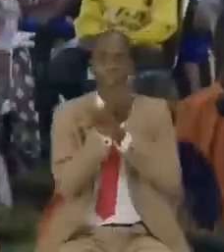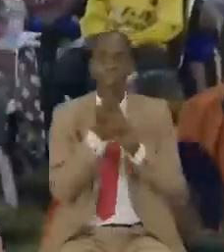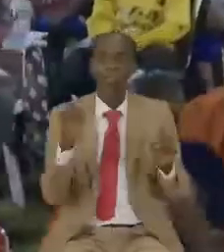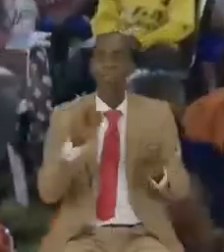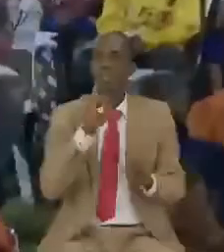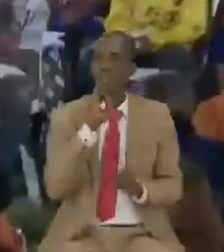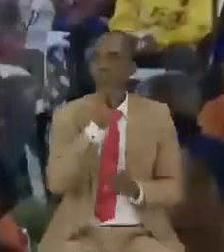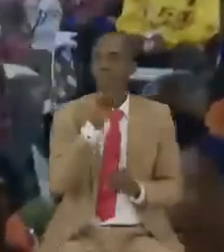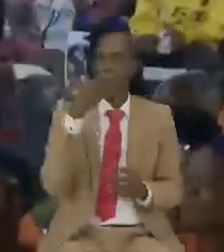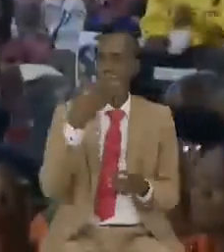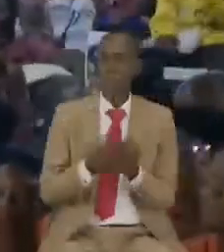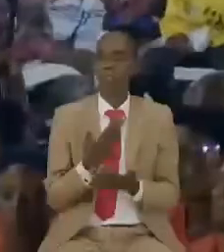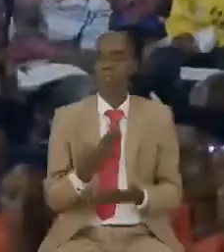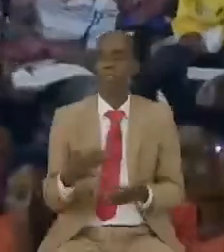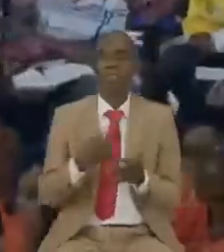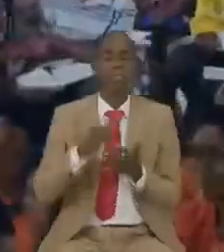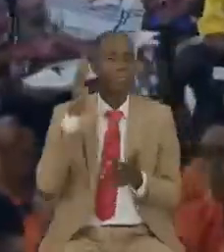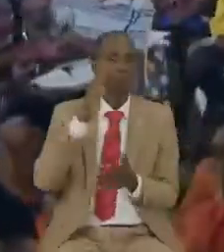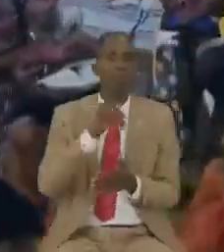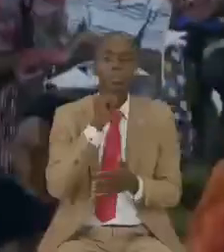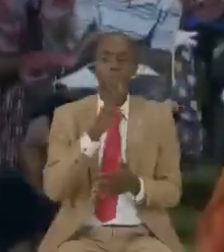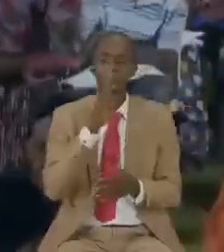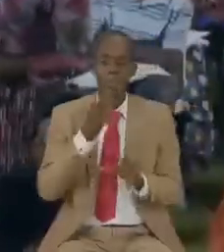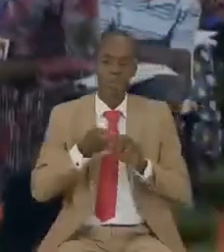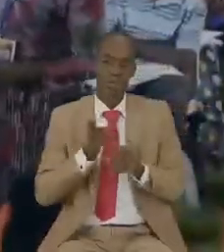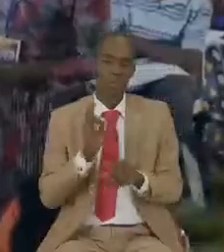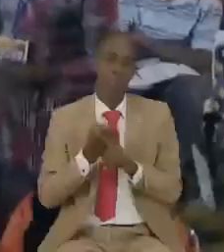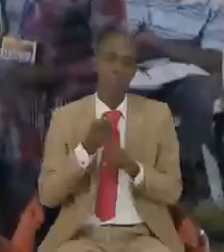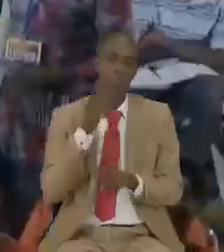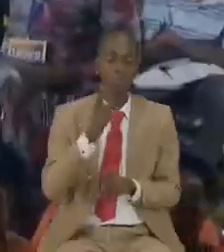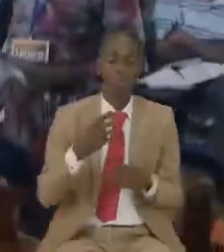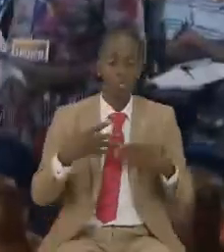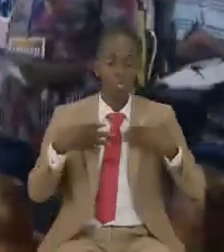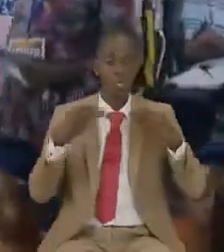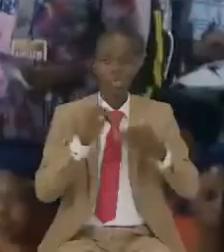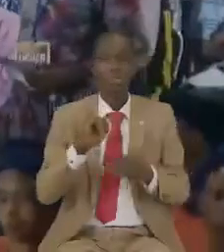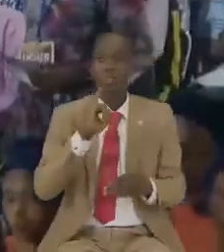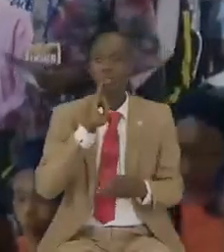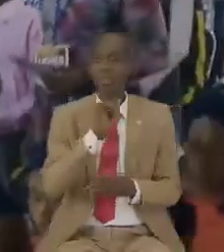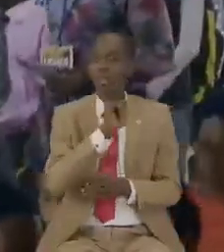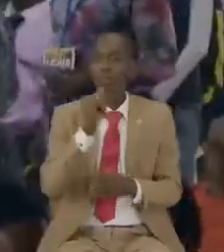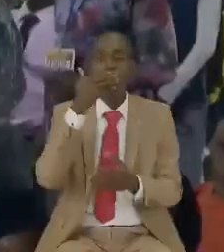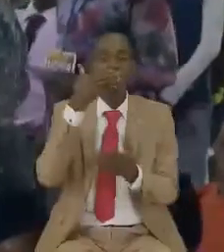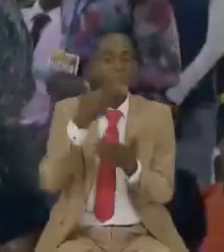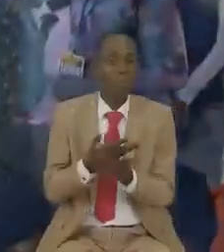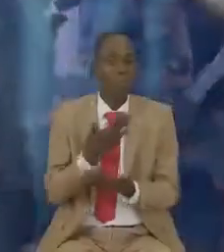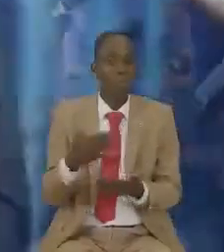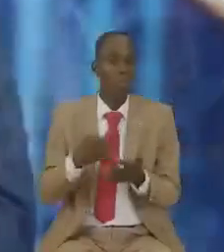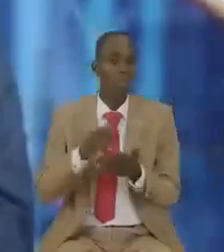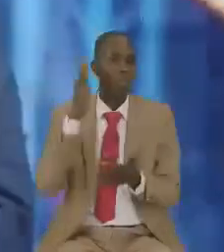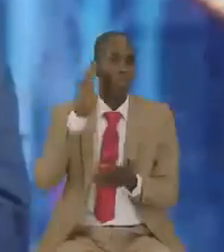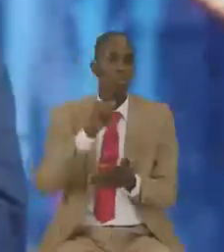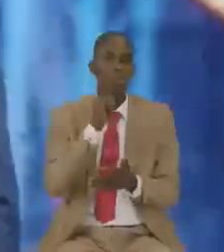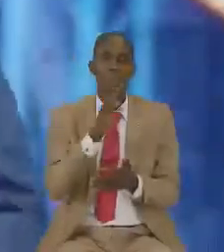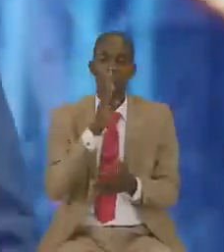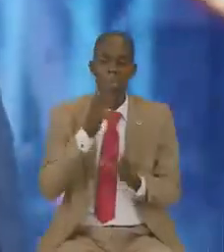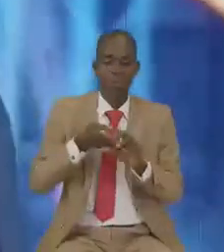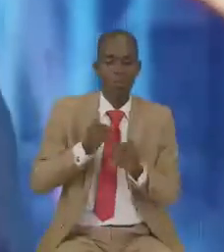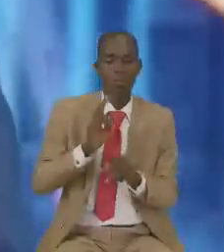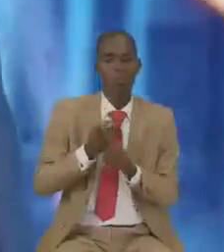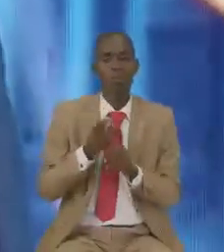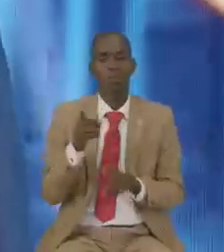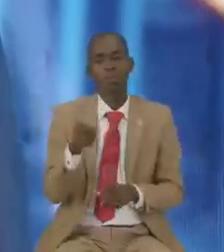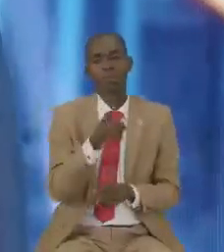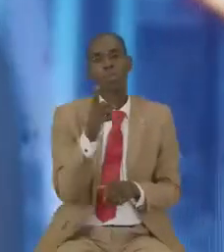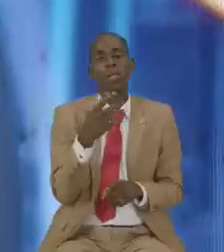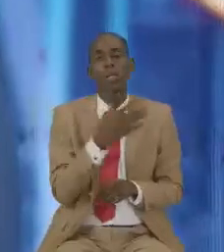good thing. It will not be withheld from you. Healing is a good thing. It will not be withheld from you.